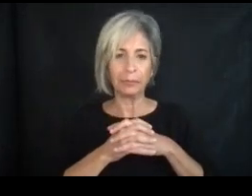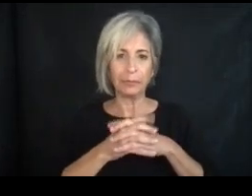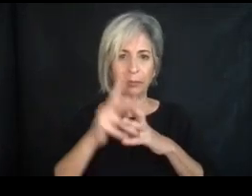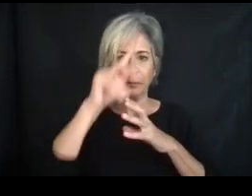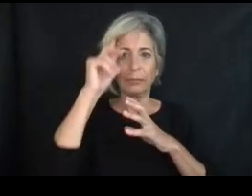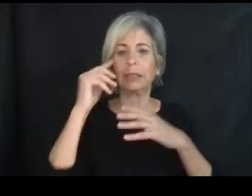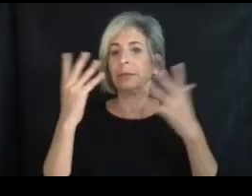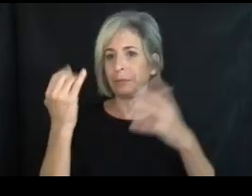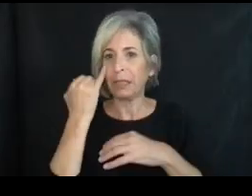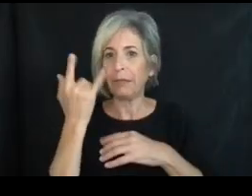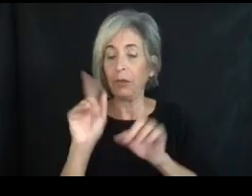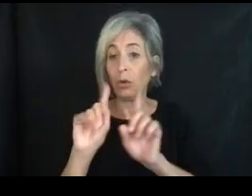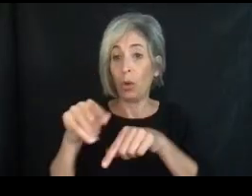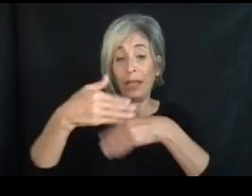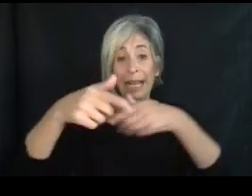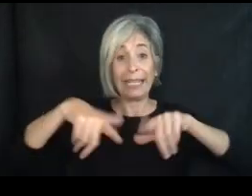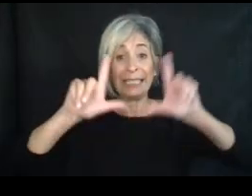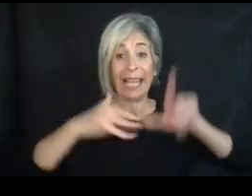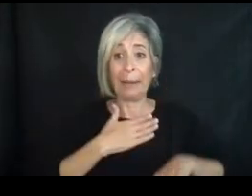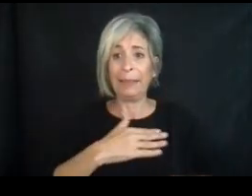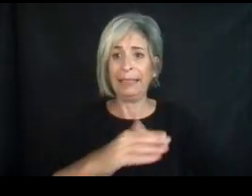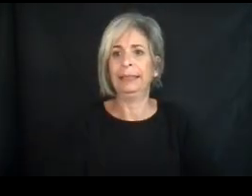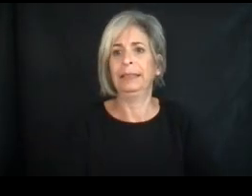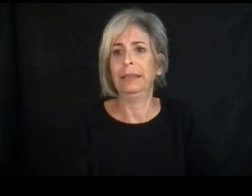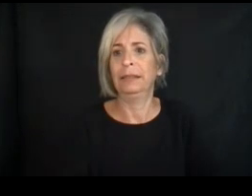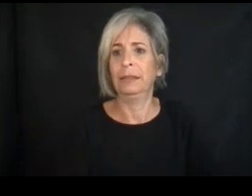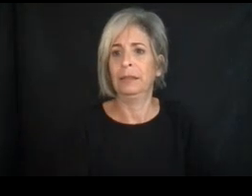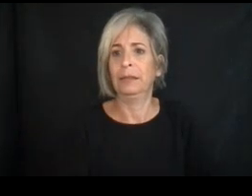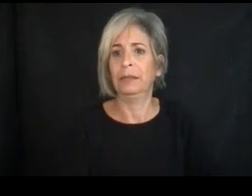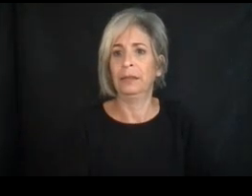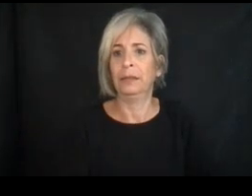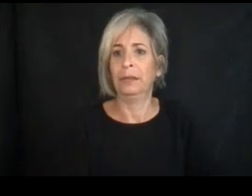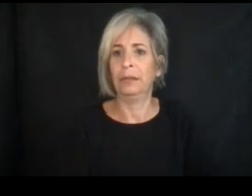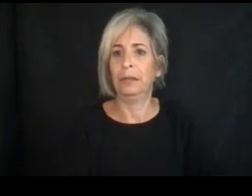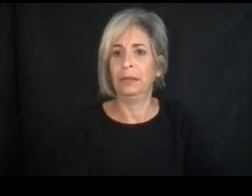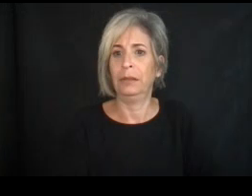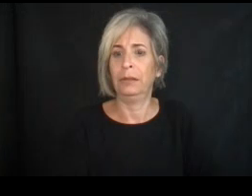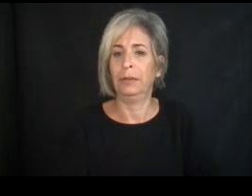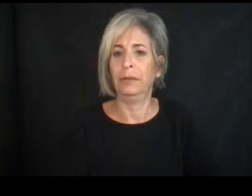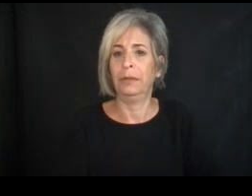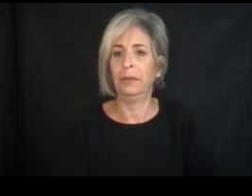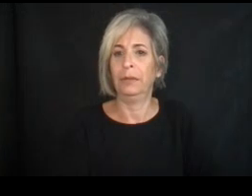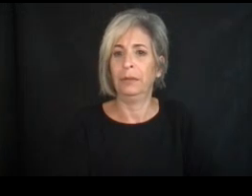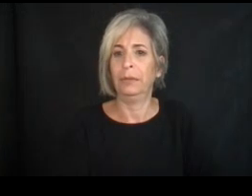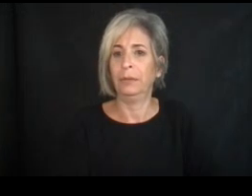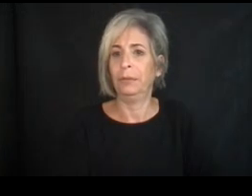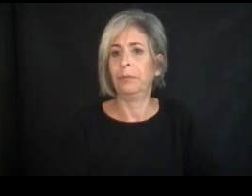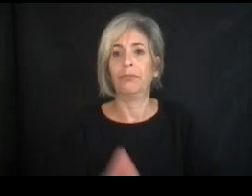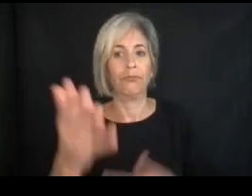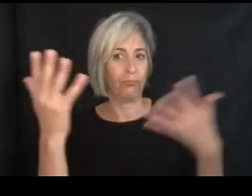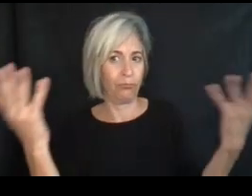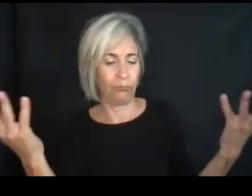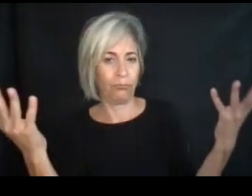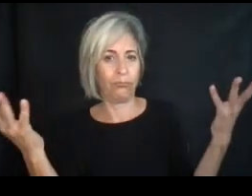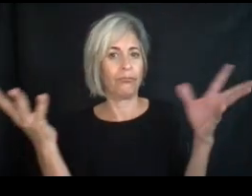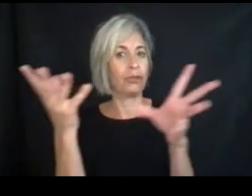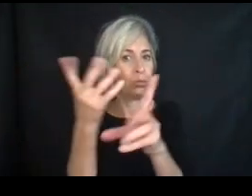So if you could go to the next slide, please. So just for a brief overview,